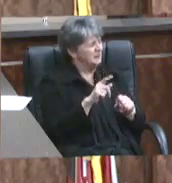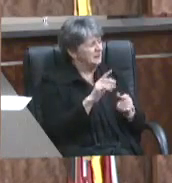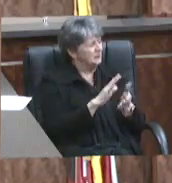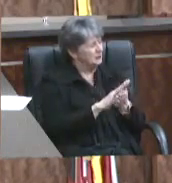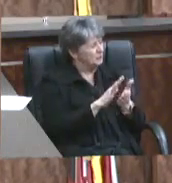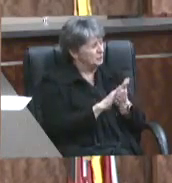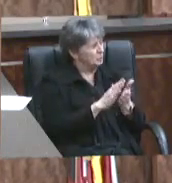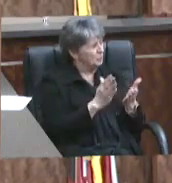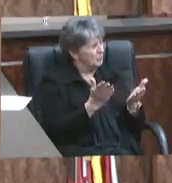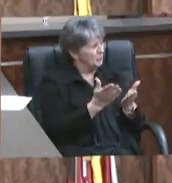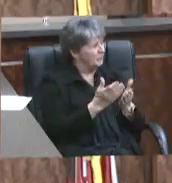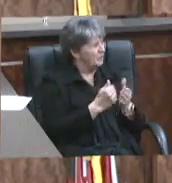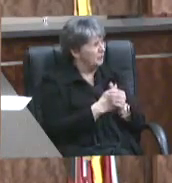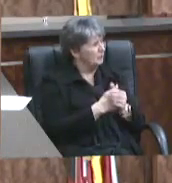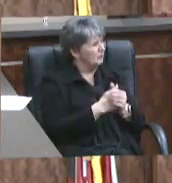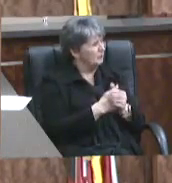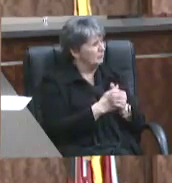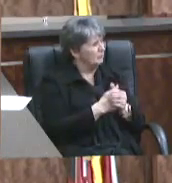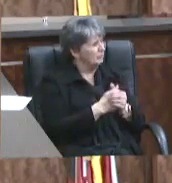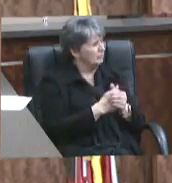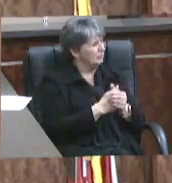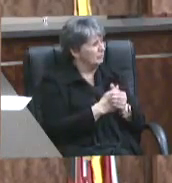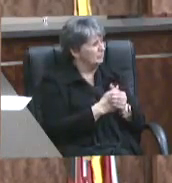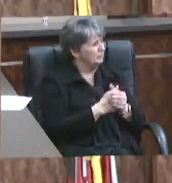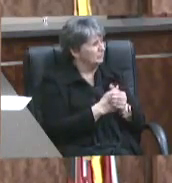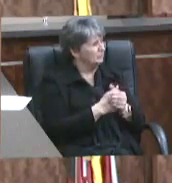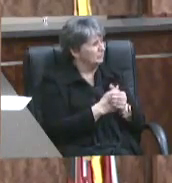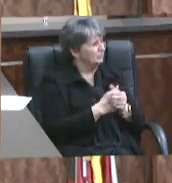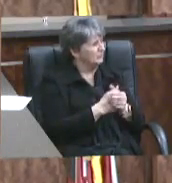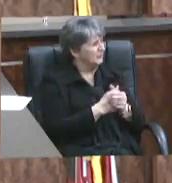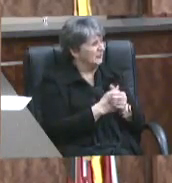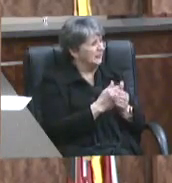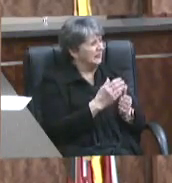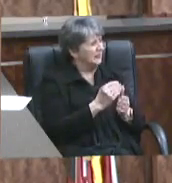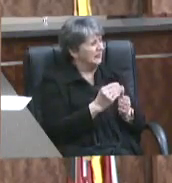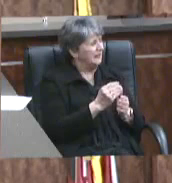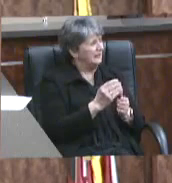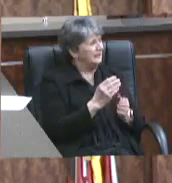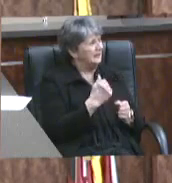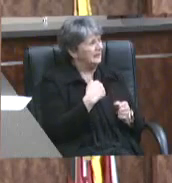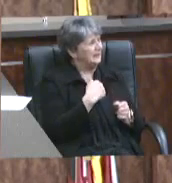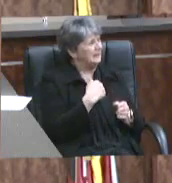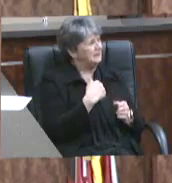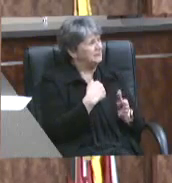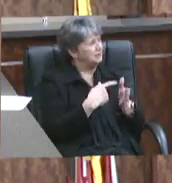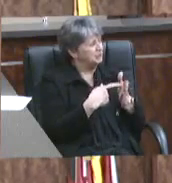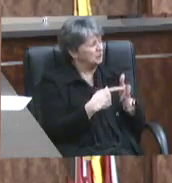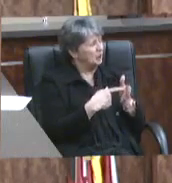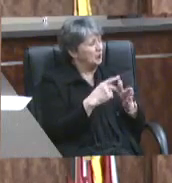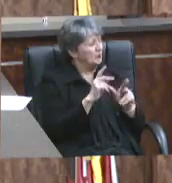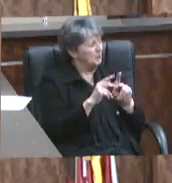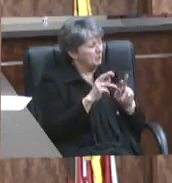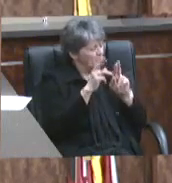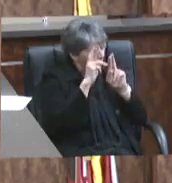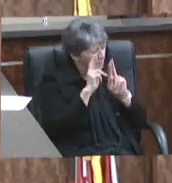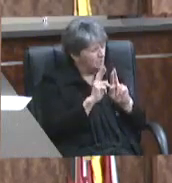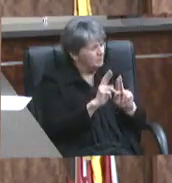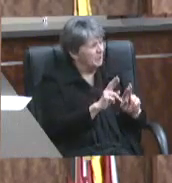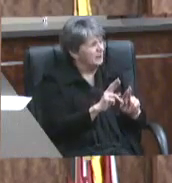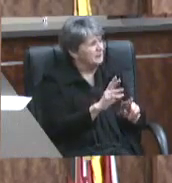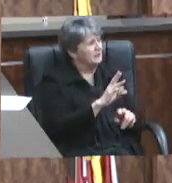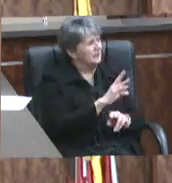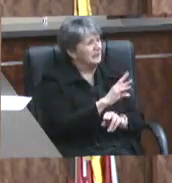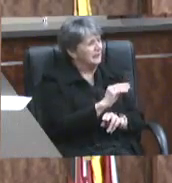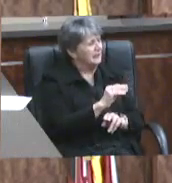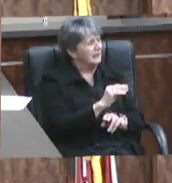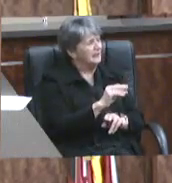here. He has treated people with respect. And as the mayor said, he's overseen